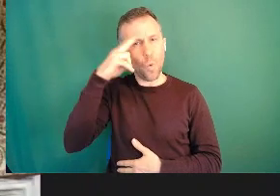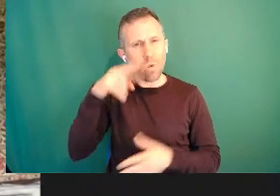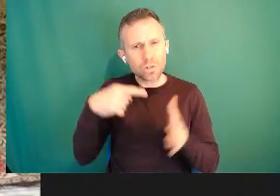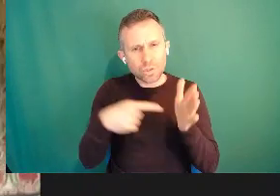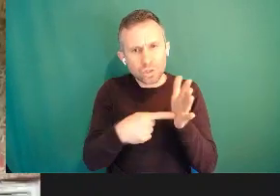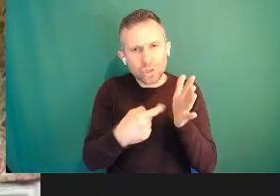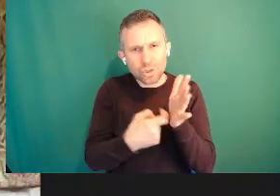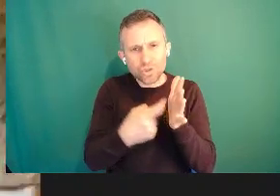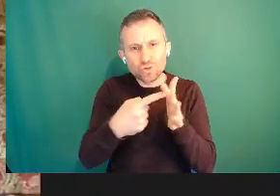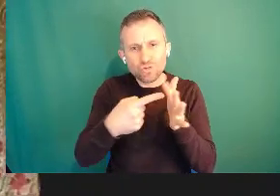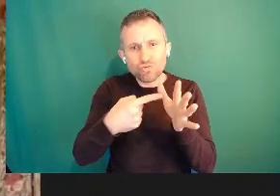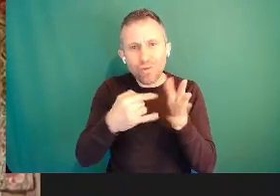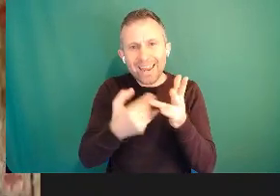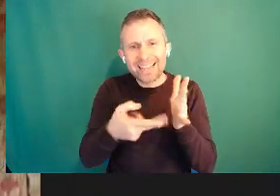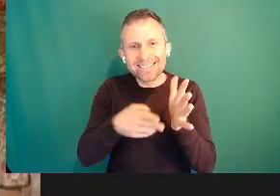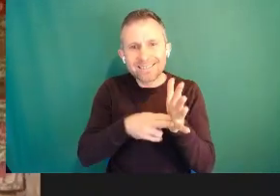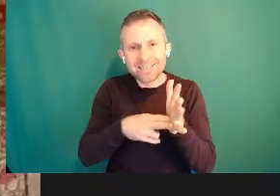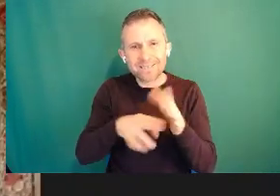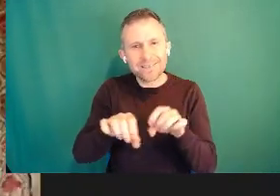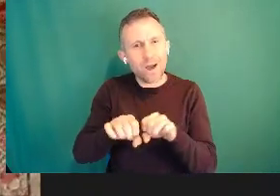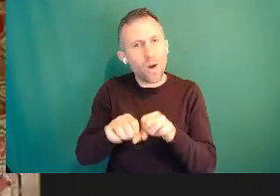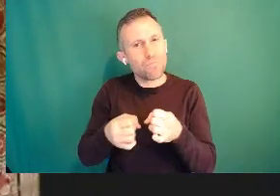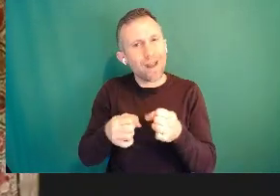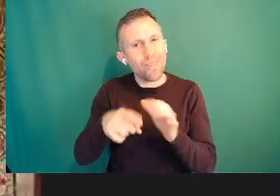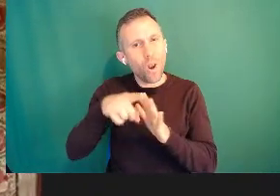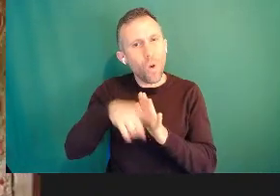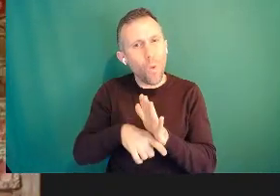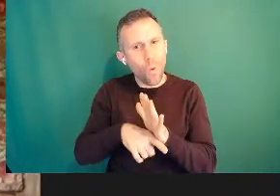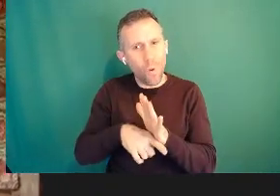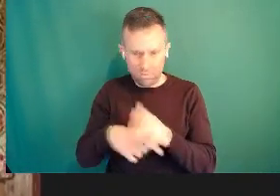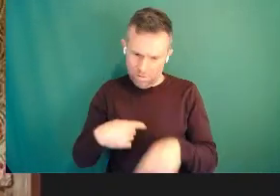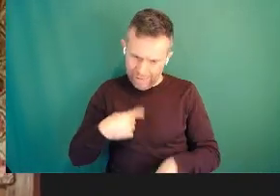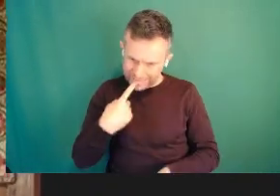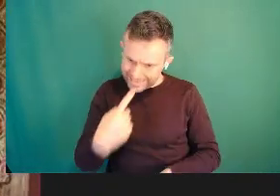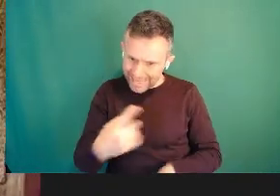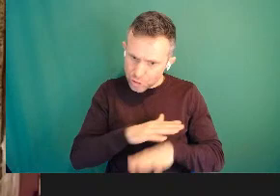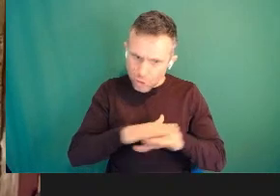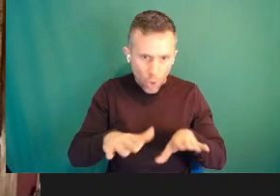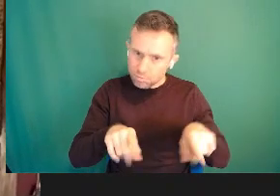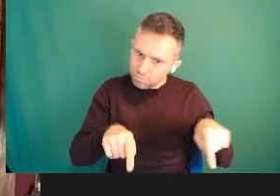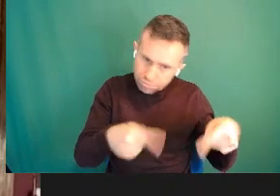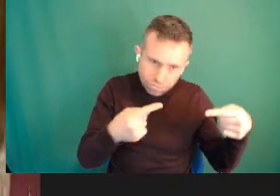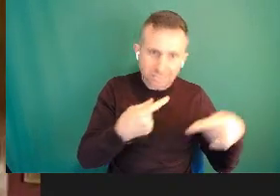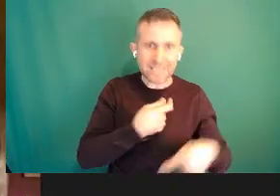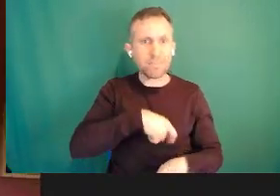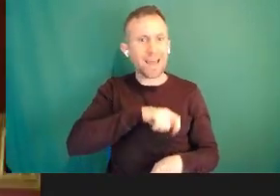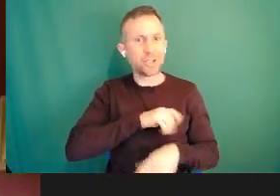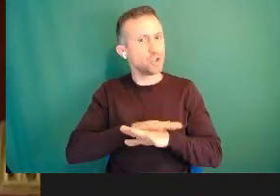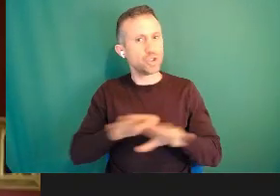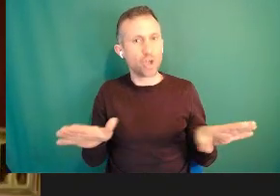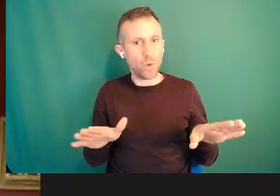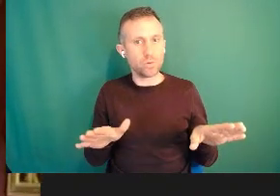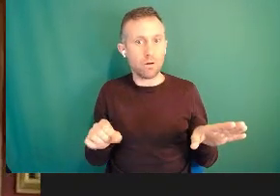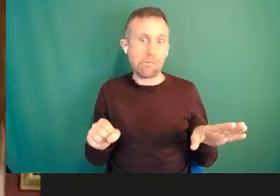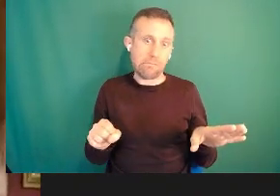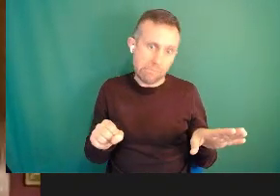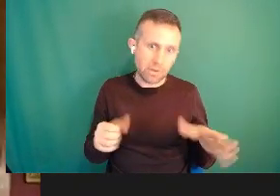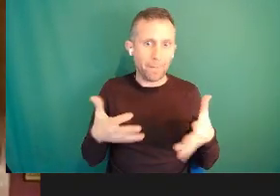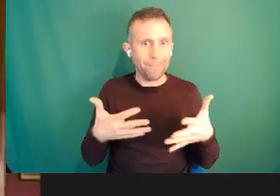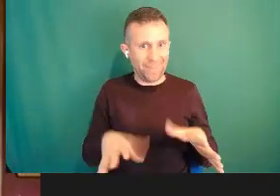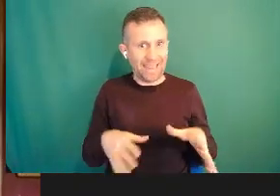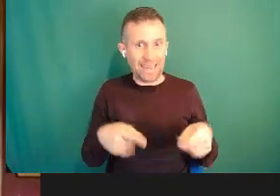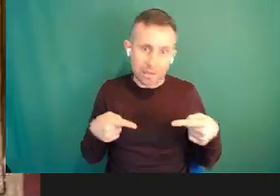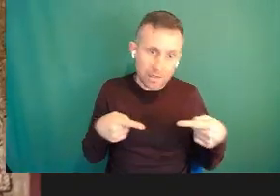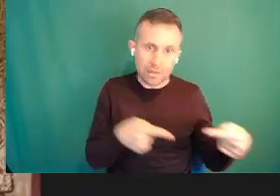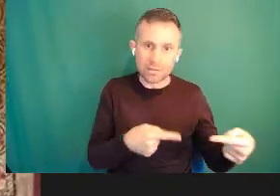beheaded. His wife, Bess Riley, bless her, paid off the headsman to have the head brought down to her at West Horsley